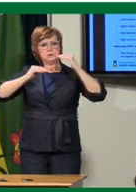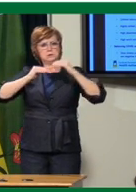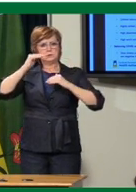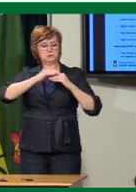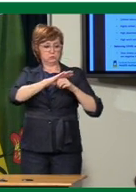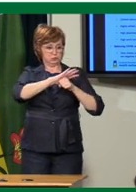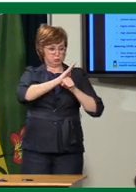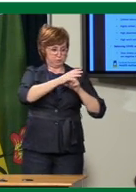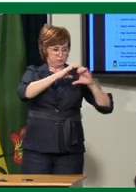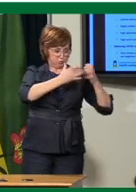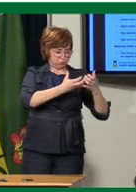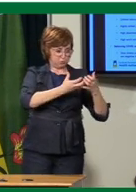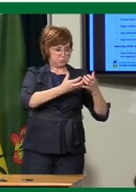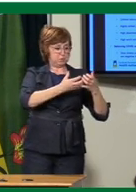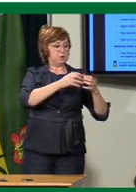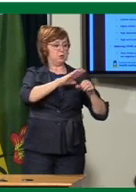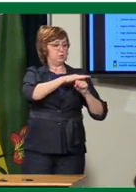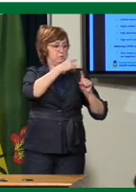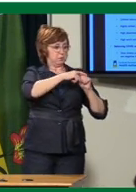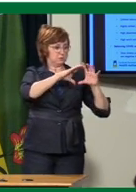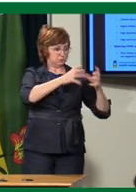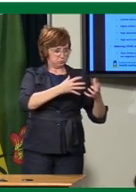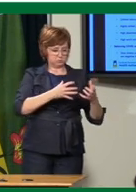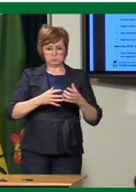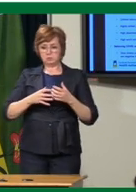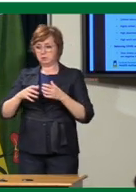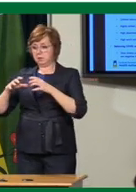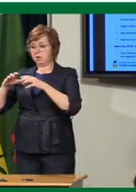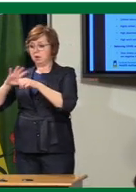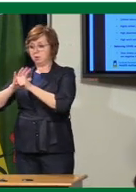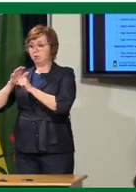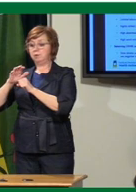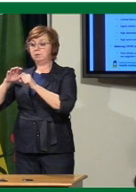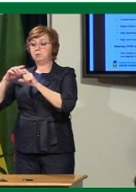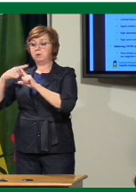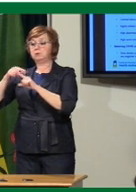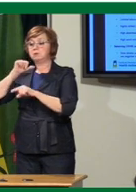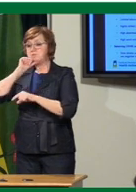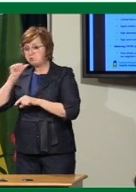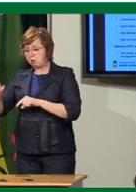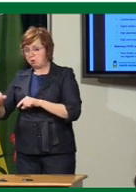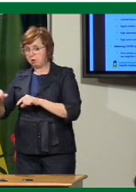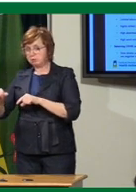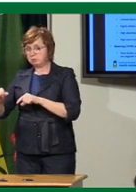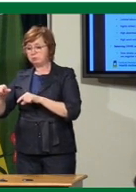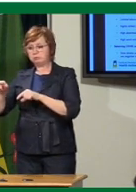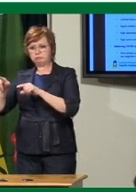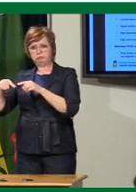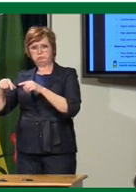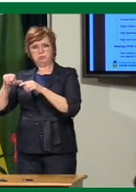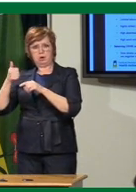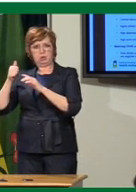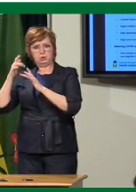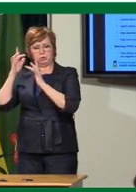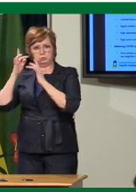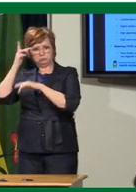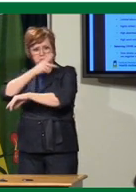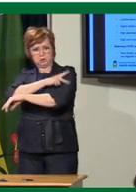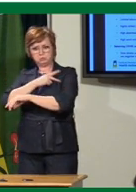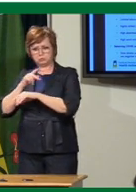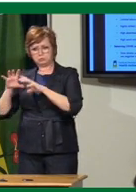non-COVID services. So we know that a key part of our strategy is to be able to slow down services in order to save lives and protect our health